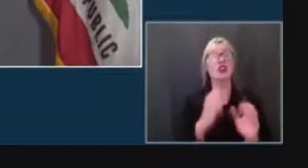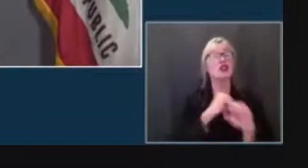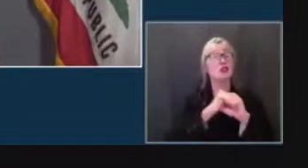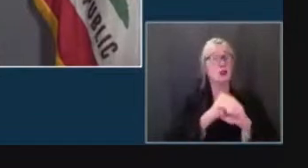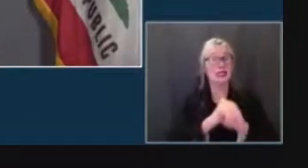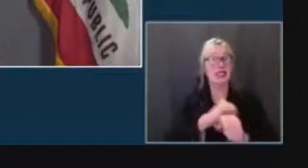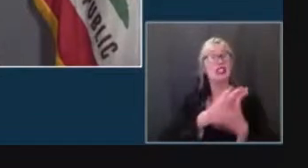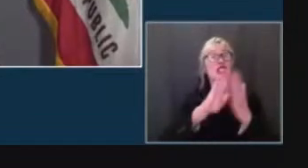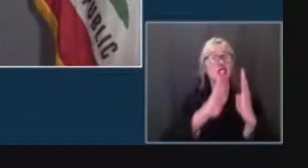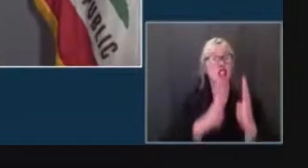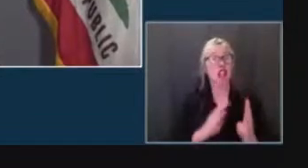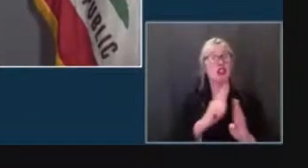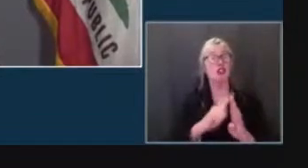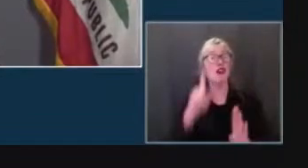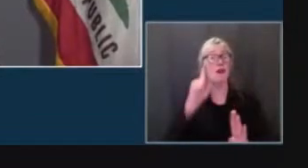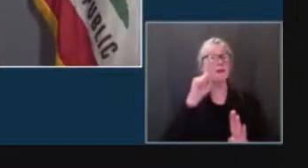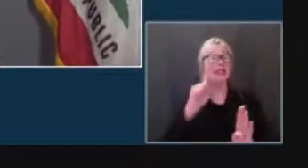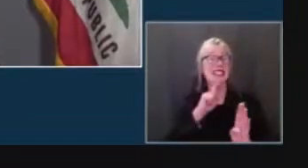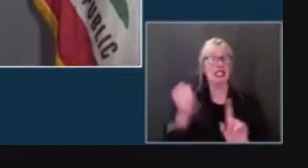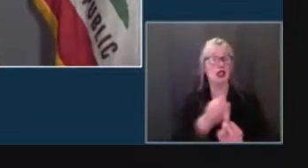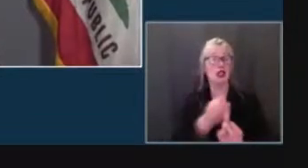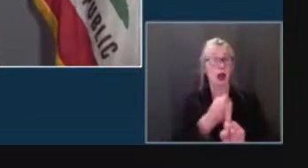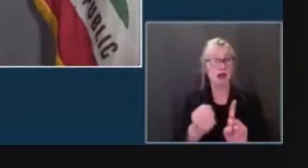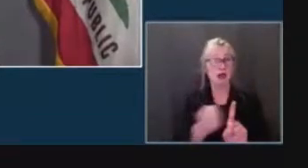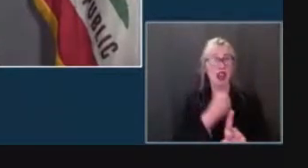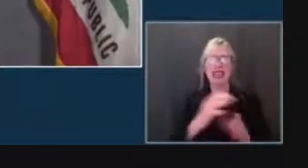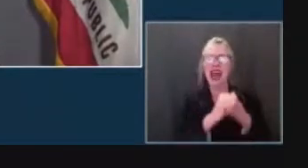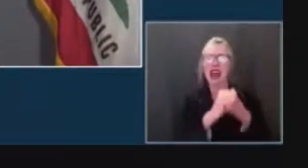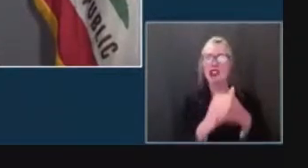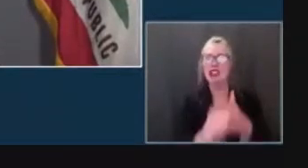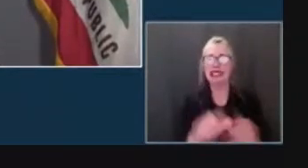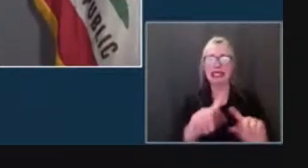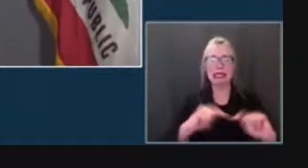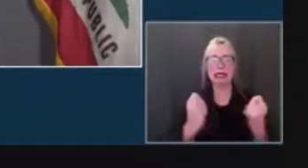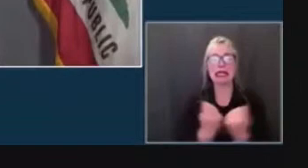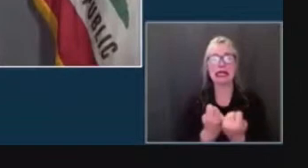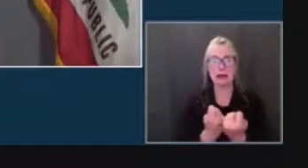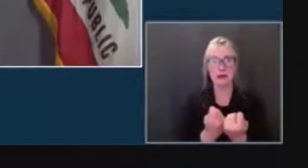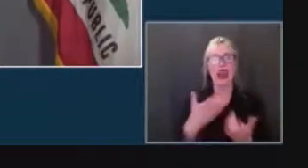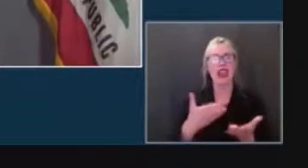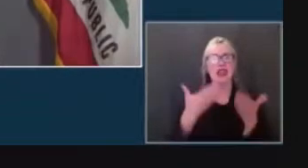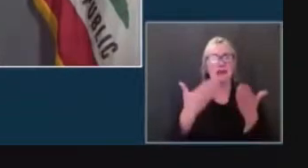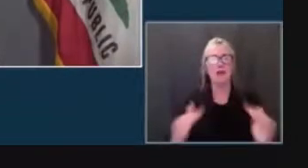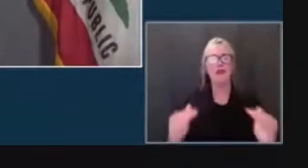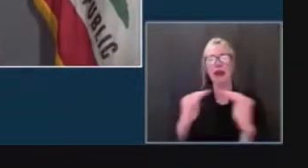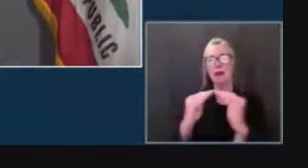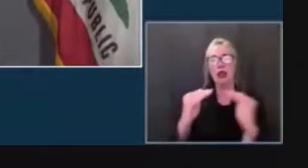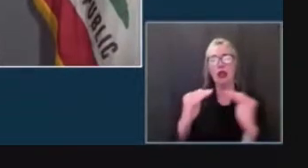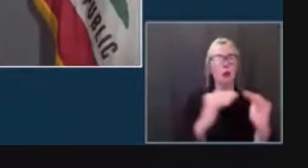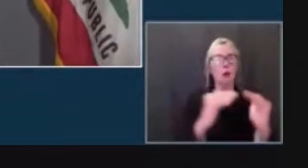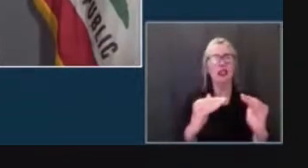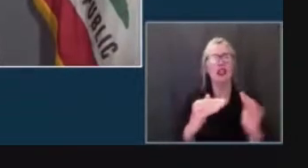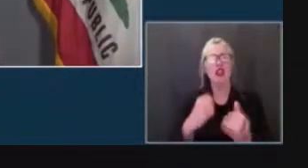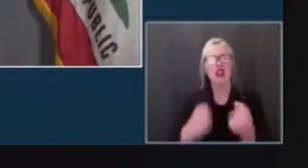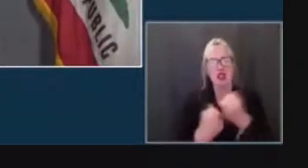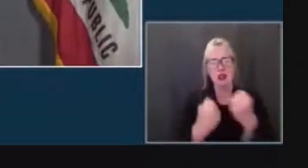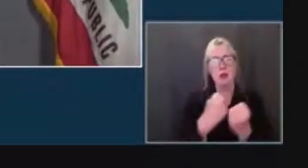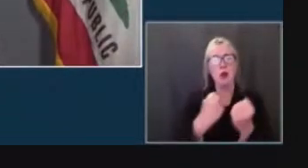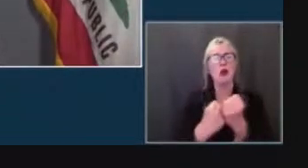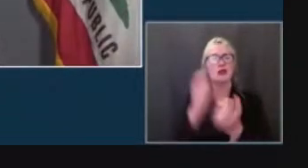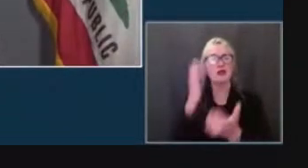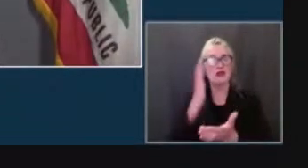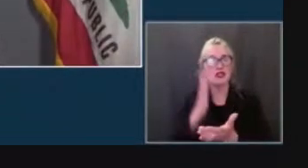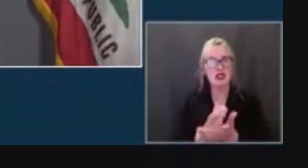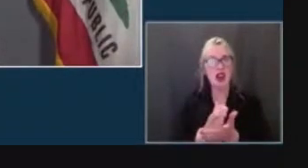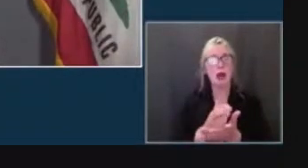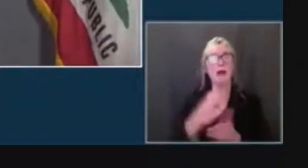janitors, women and men, who provide peer-to-peer training to stop sexual harassment and rape in the janitorial industry. From fear